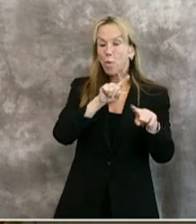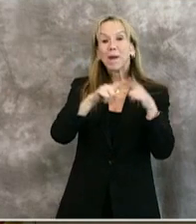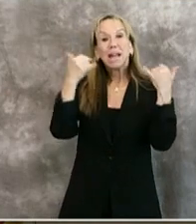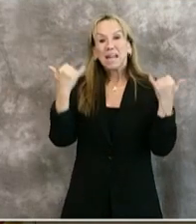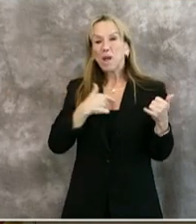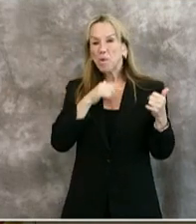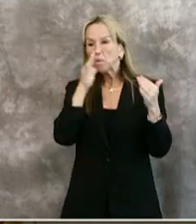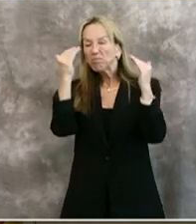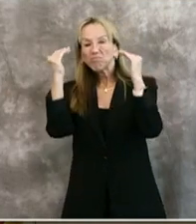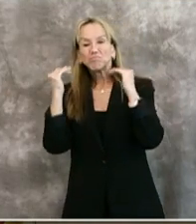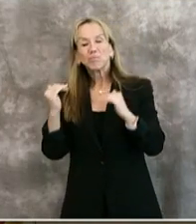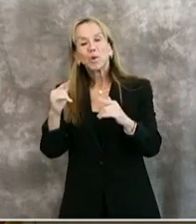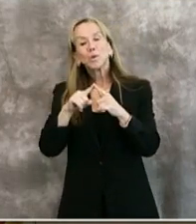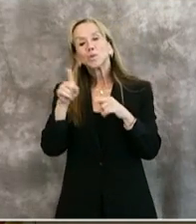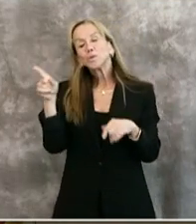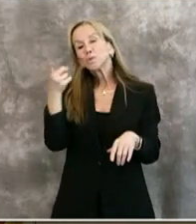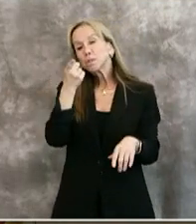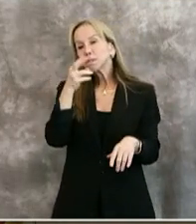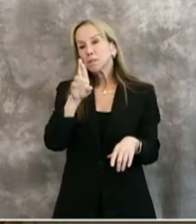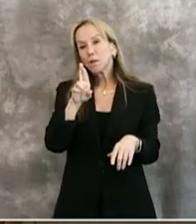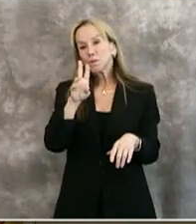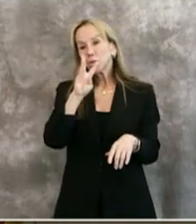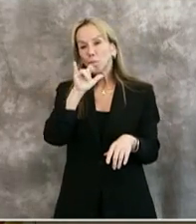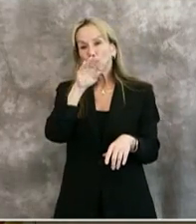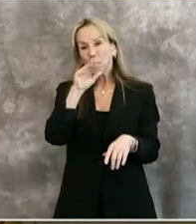Health Director's report, let me call on Dr. Wilma Wooten.